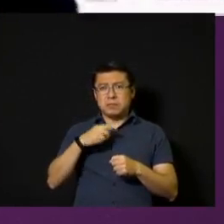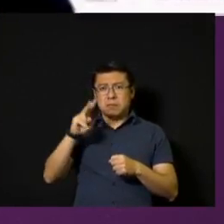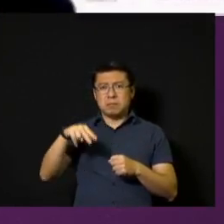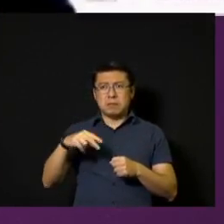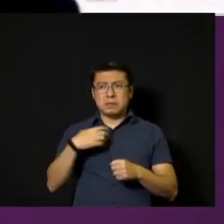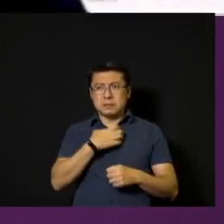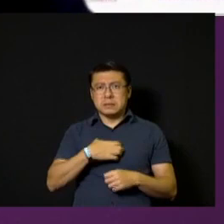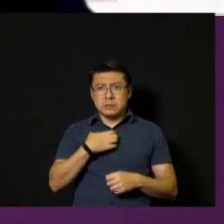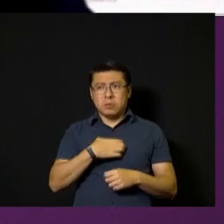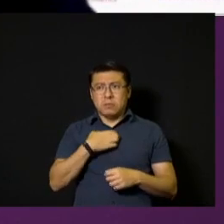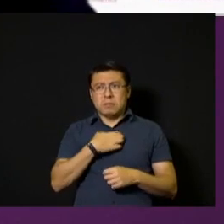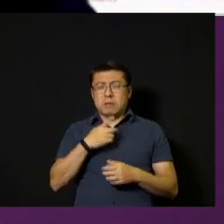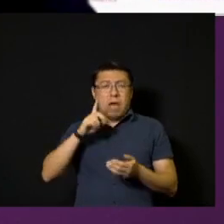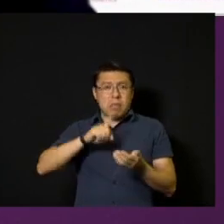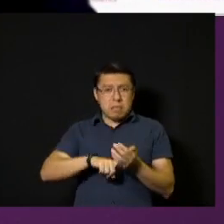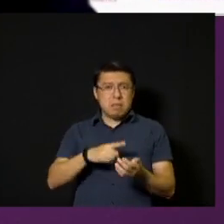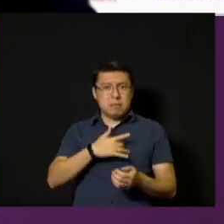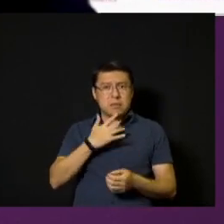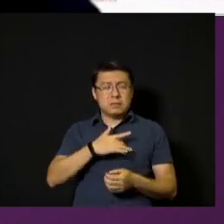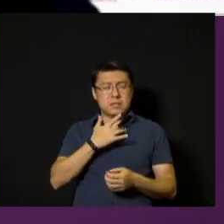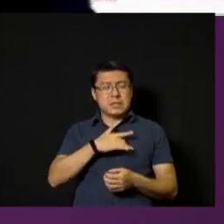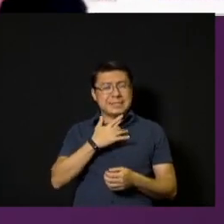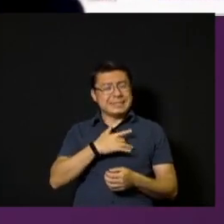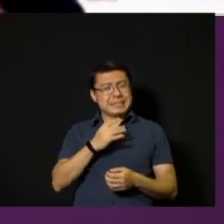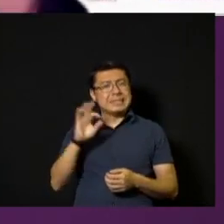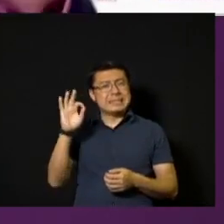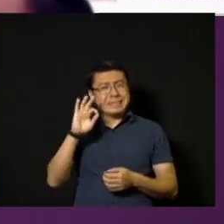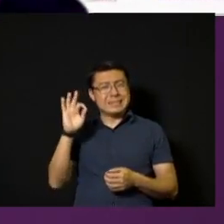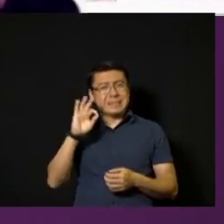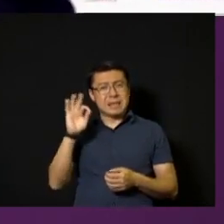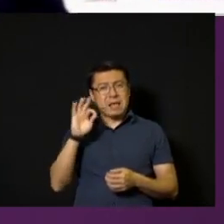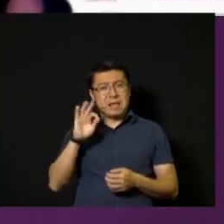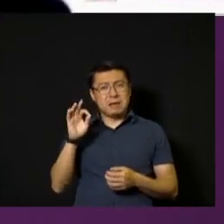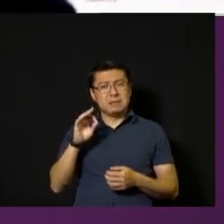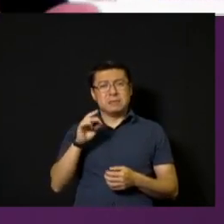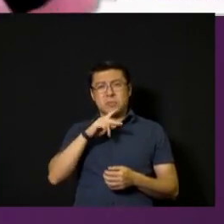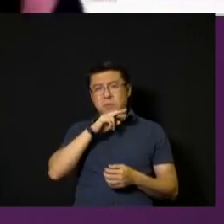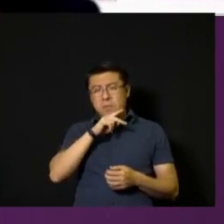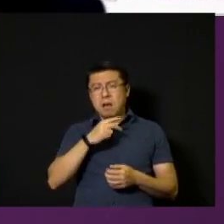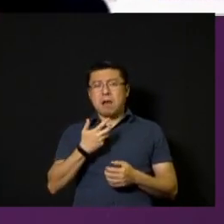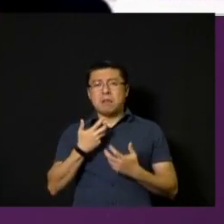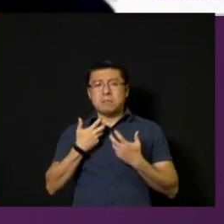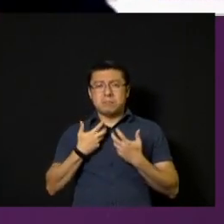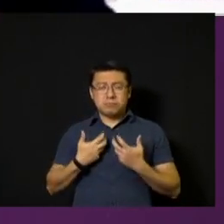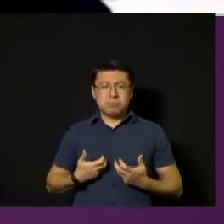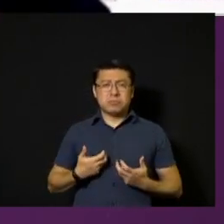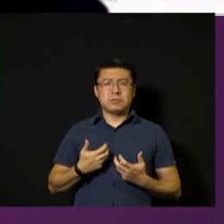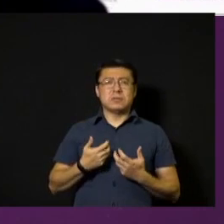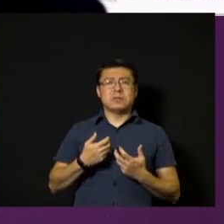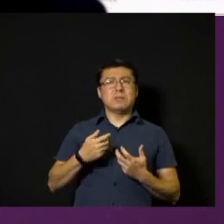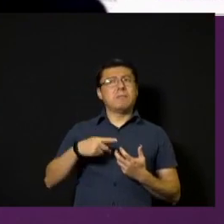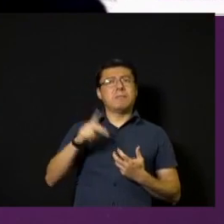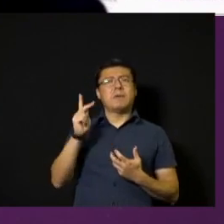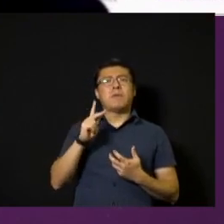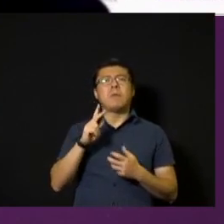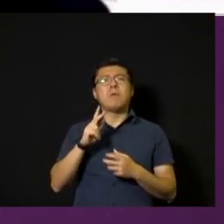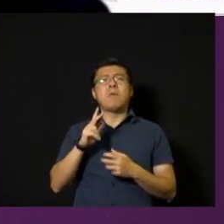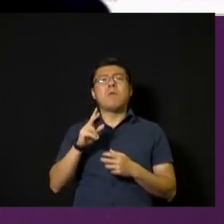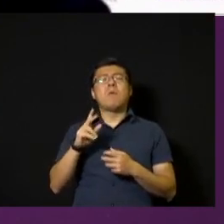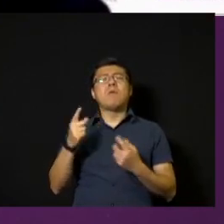I mean, I'm not like this in this mood, excited, cheerful. You may be angry, but what's the